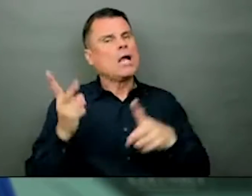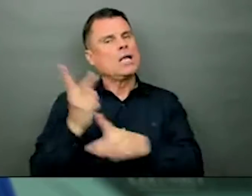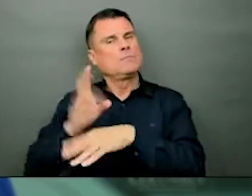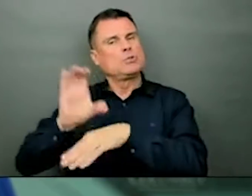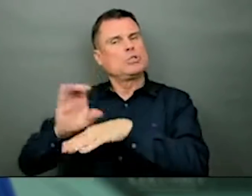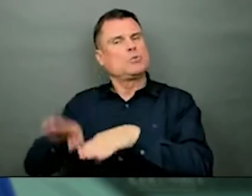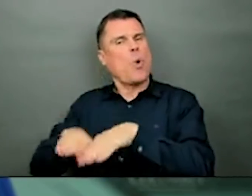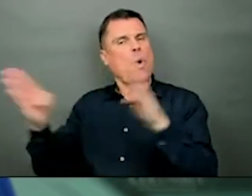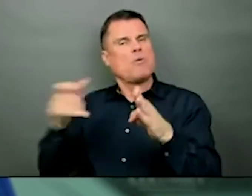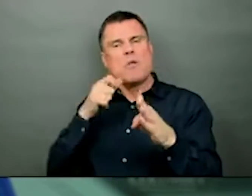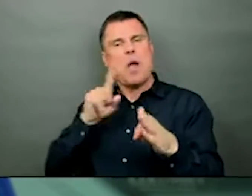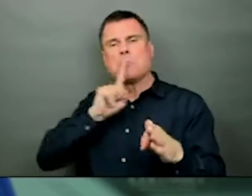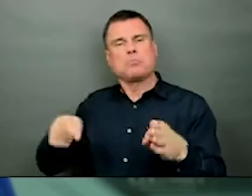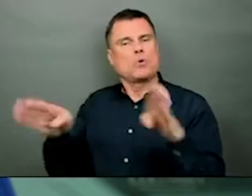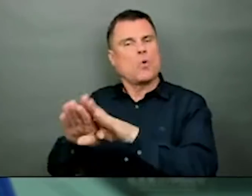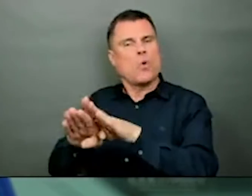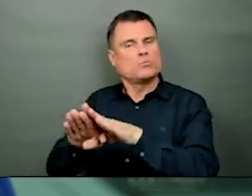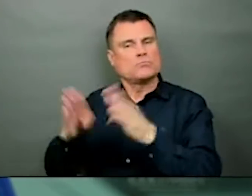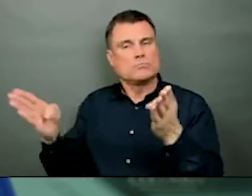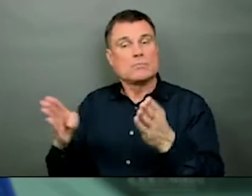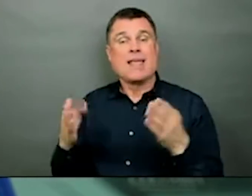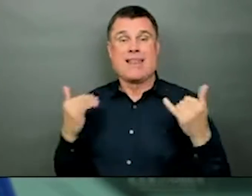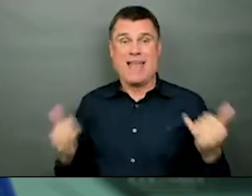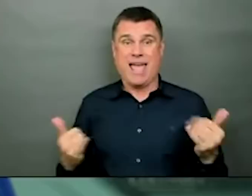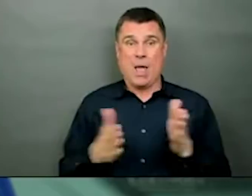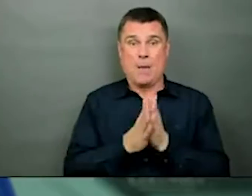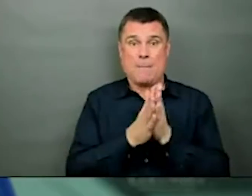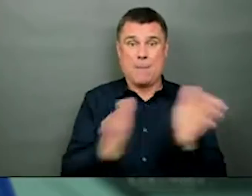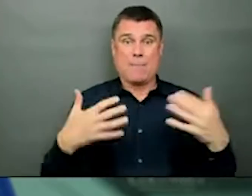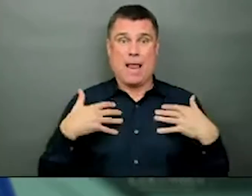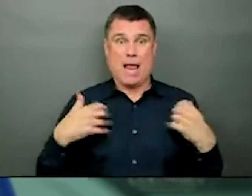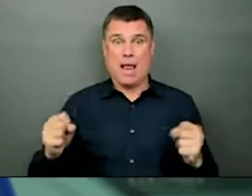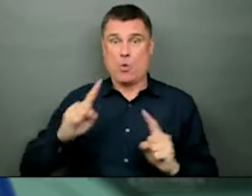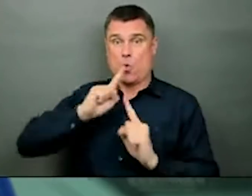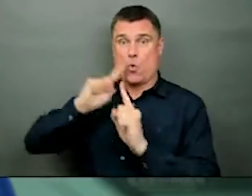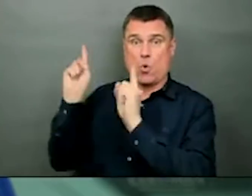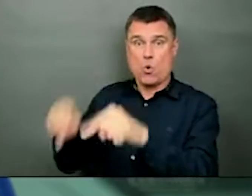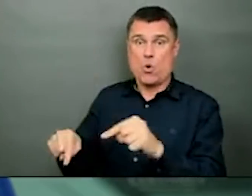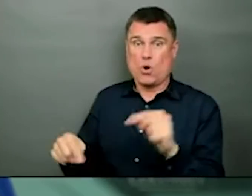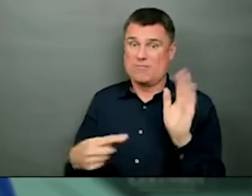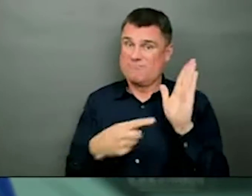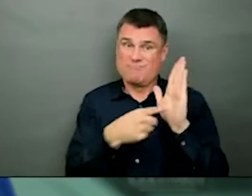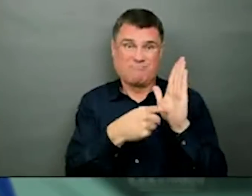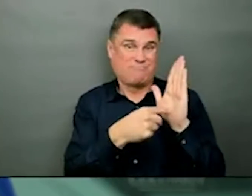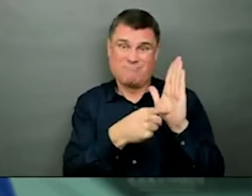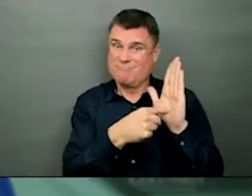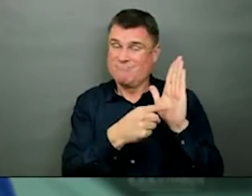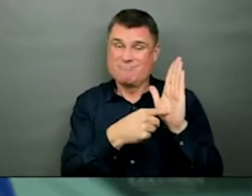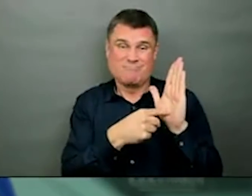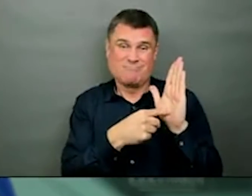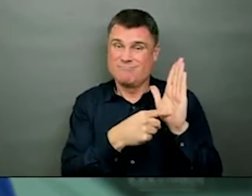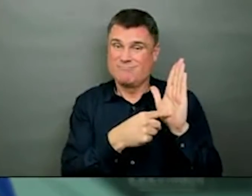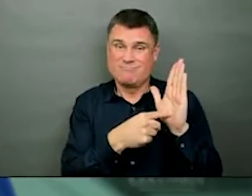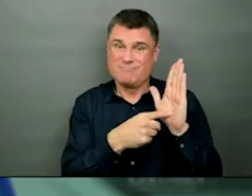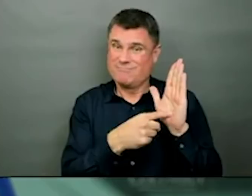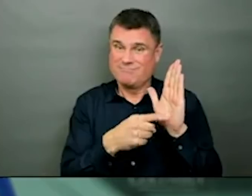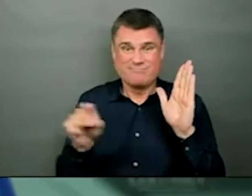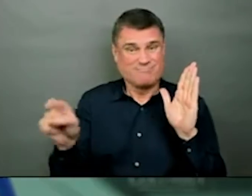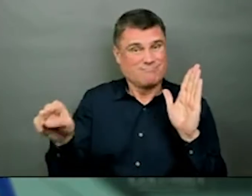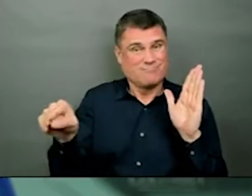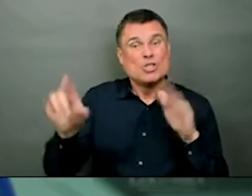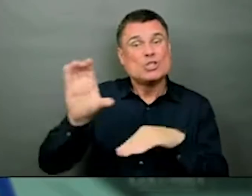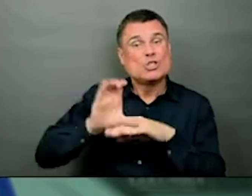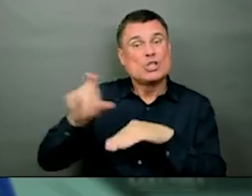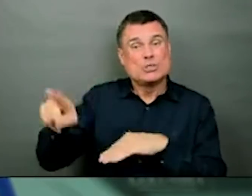apply, and they apply across BC. And overwhelmingly, I've been moved because from the beginning of the pandemic,